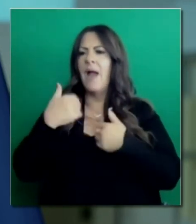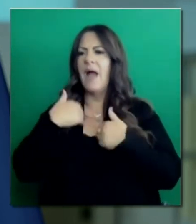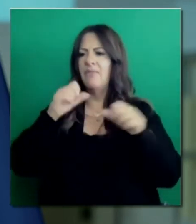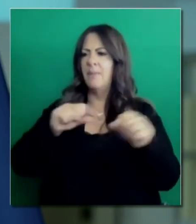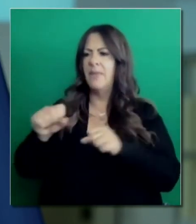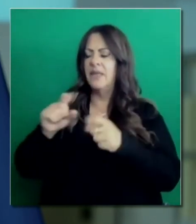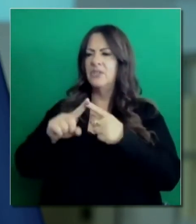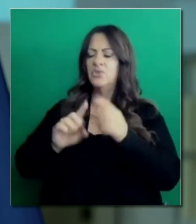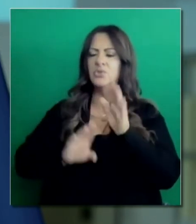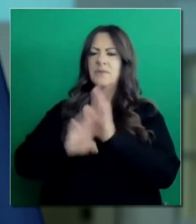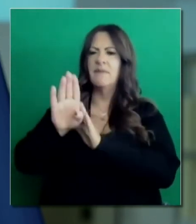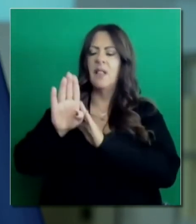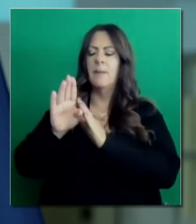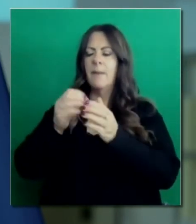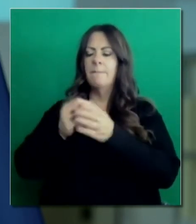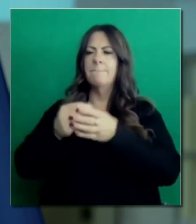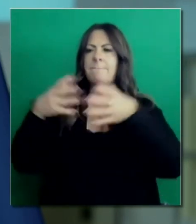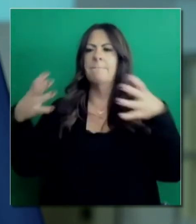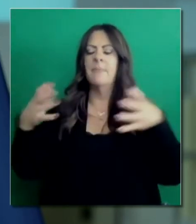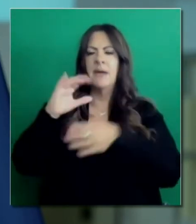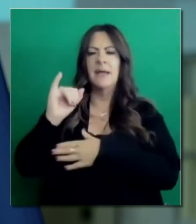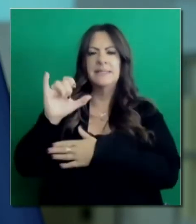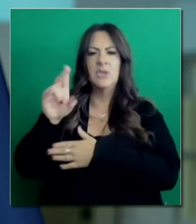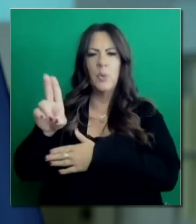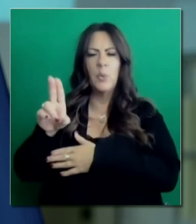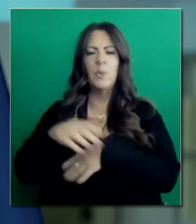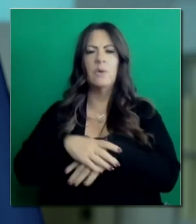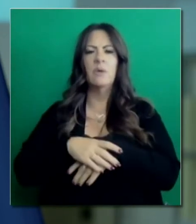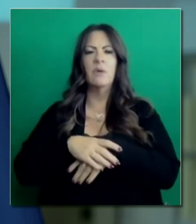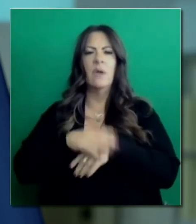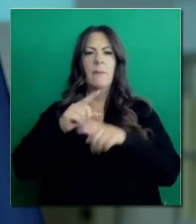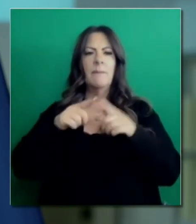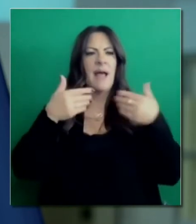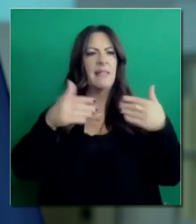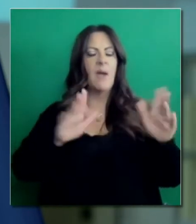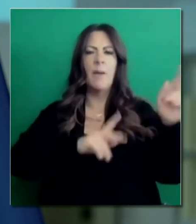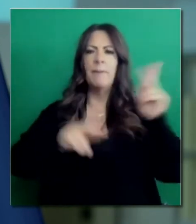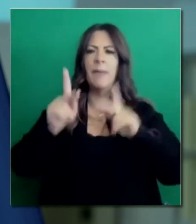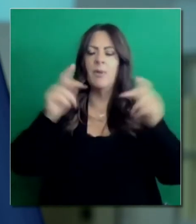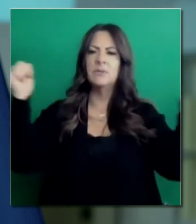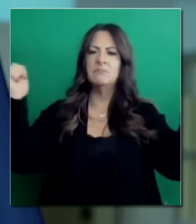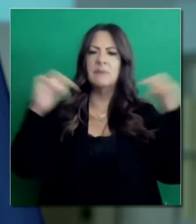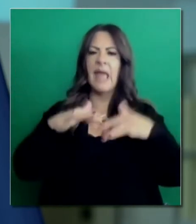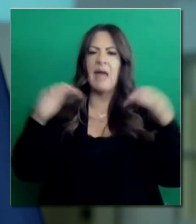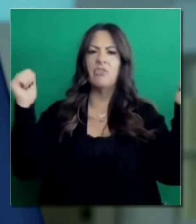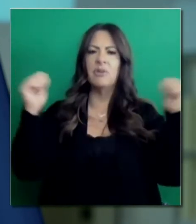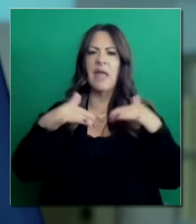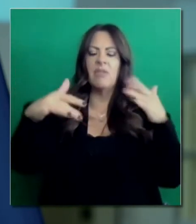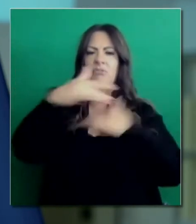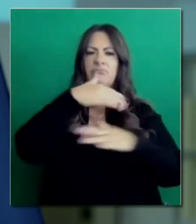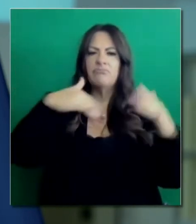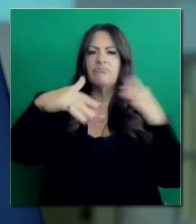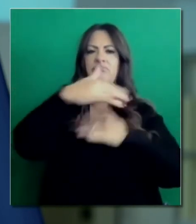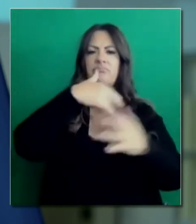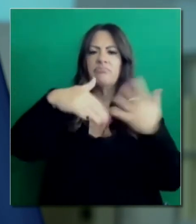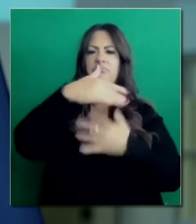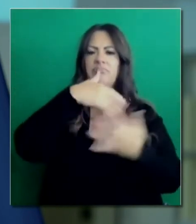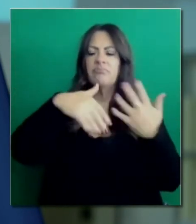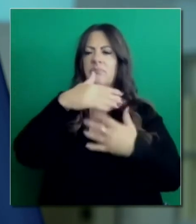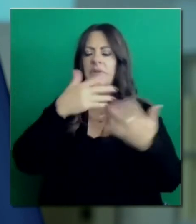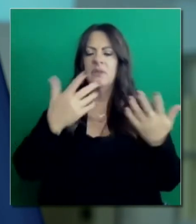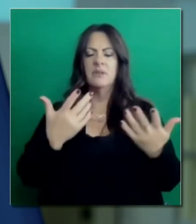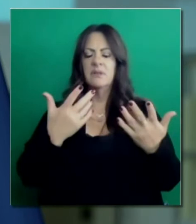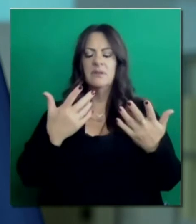holding large events with tens of thousands of people. Some folks, and it sounds like the folks that you exampled, support that.